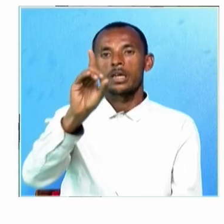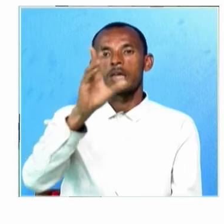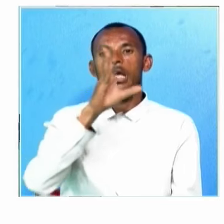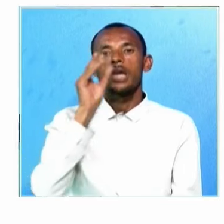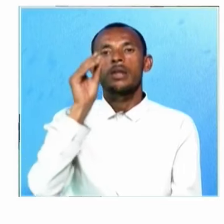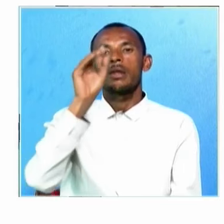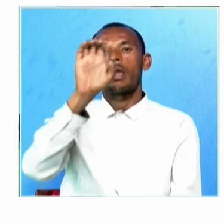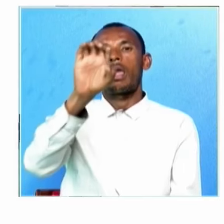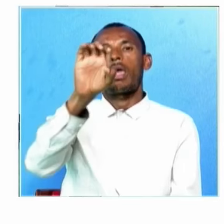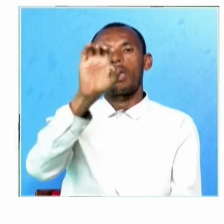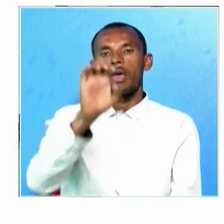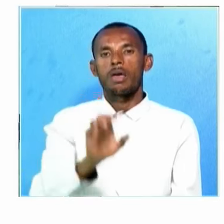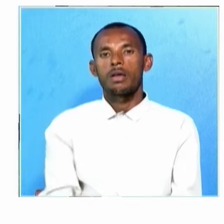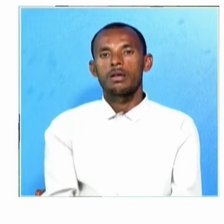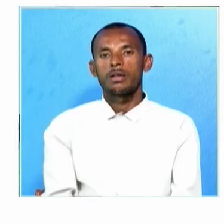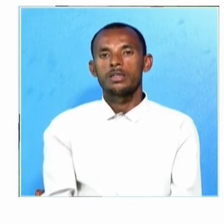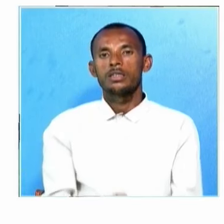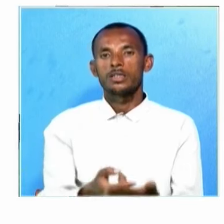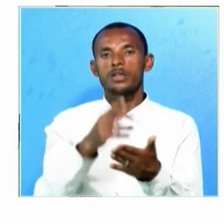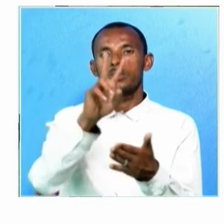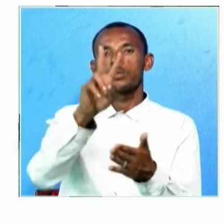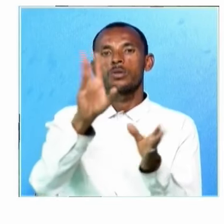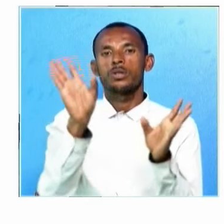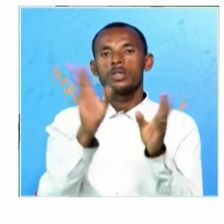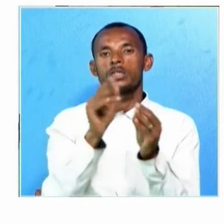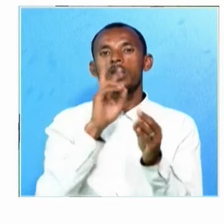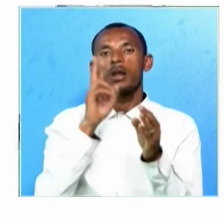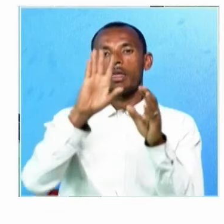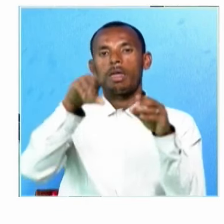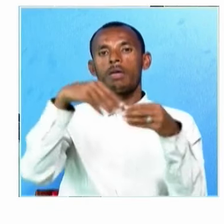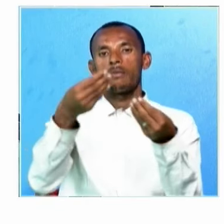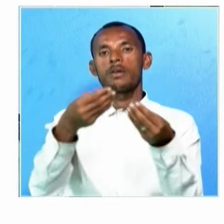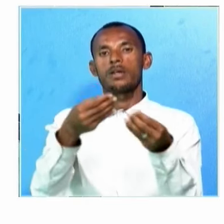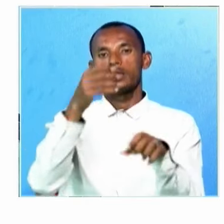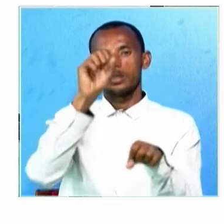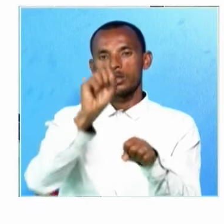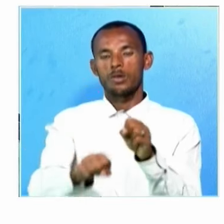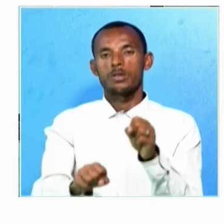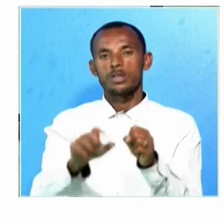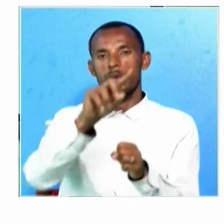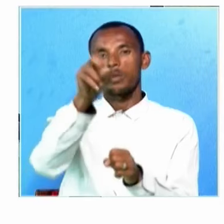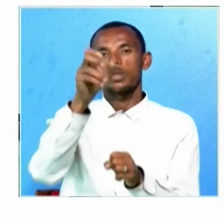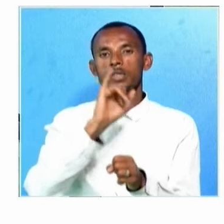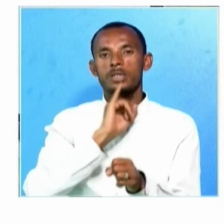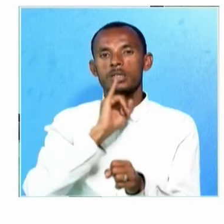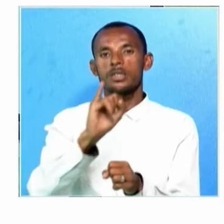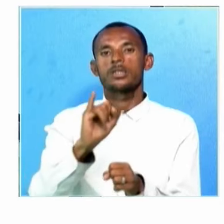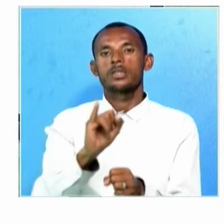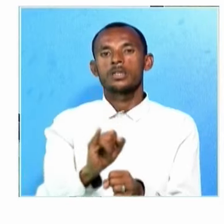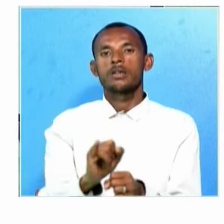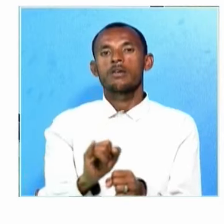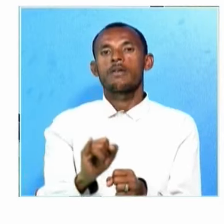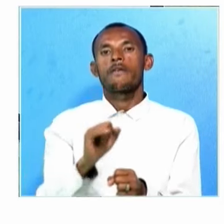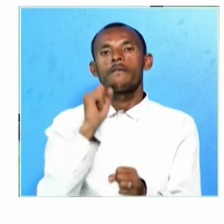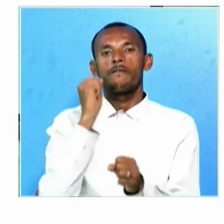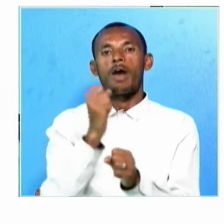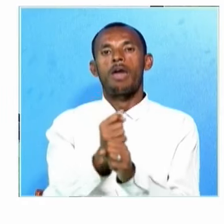E. These two sets are given. So the question is